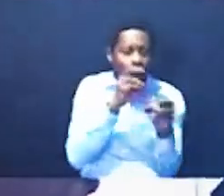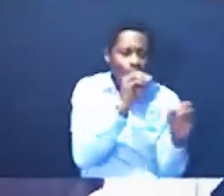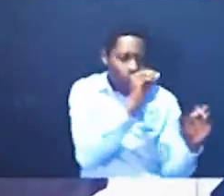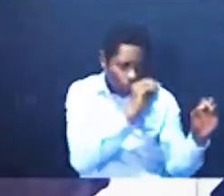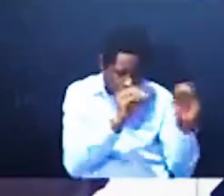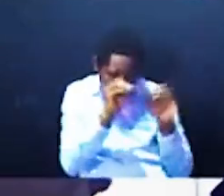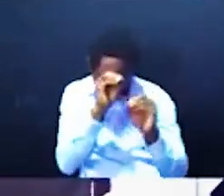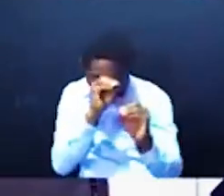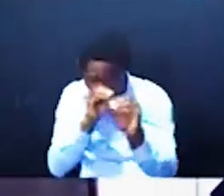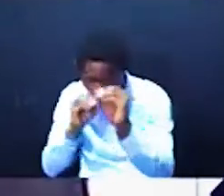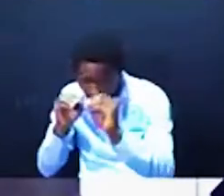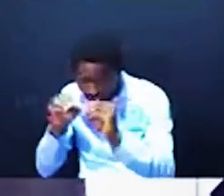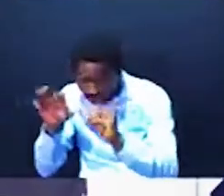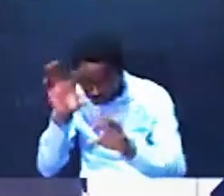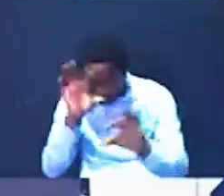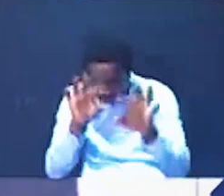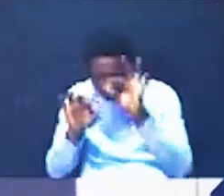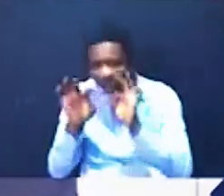pollution.